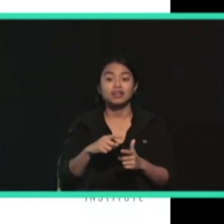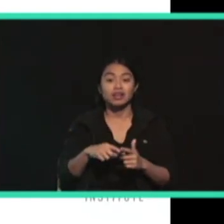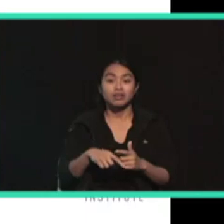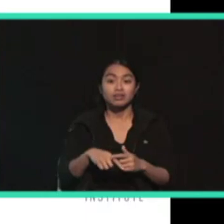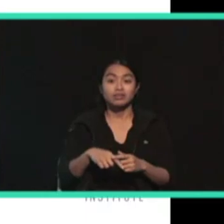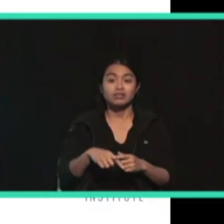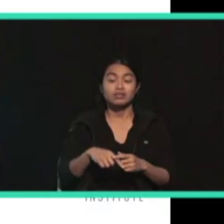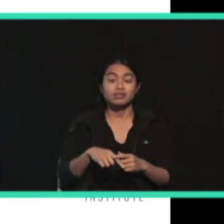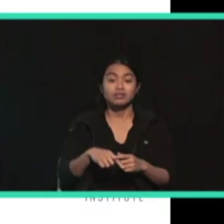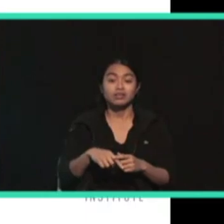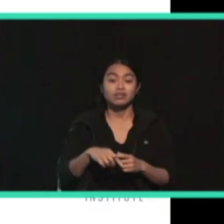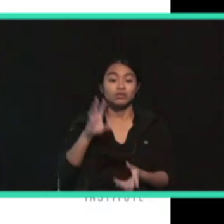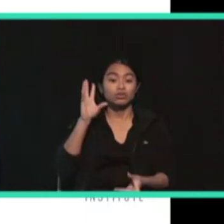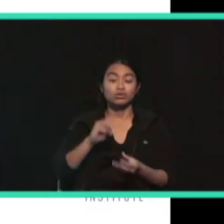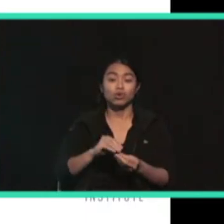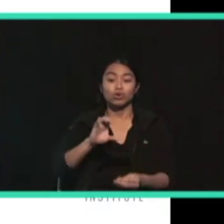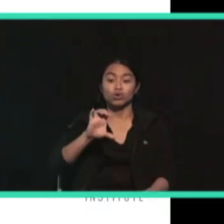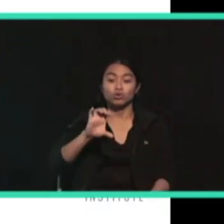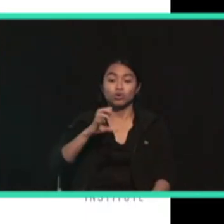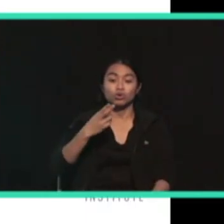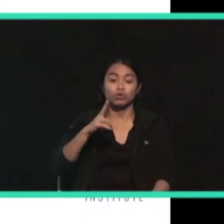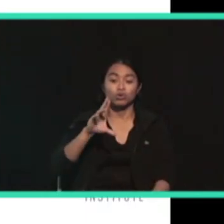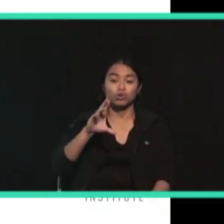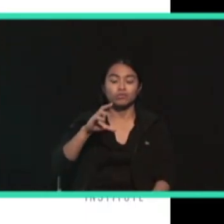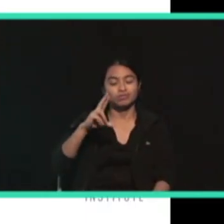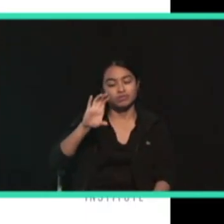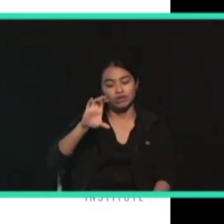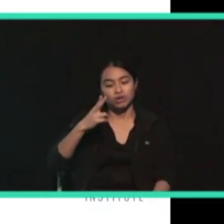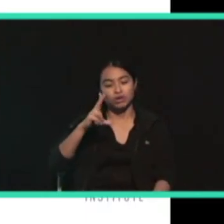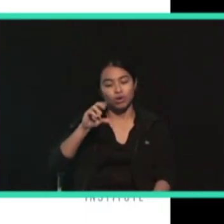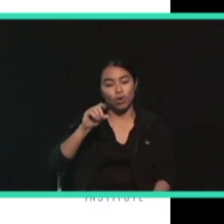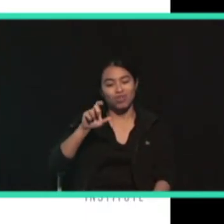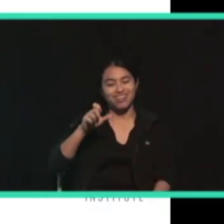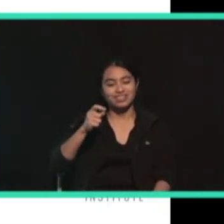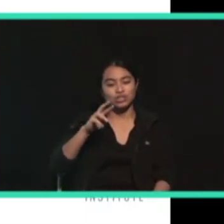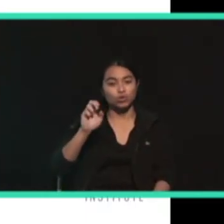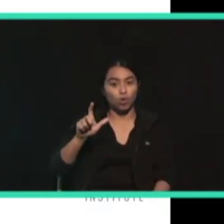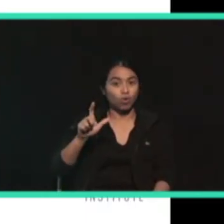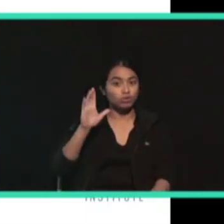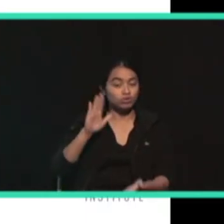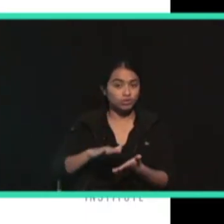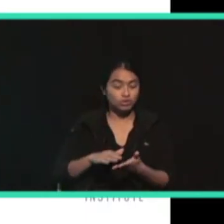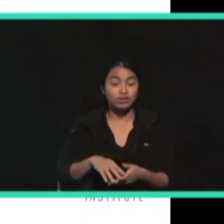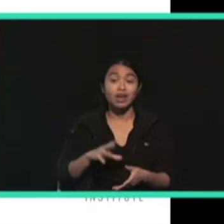LDL, in total cholesterol, 16 in LDL cholesterol, and a huge 44% reduction